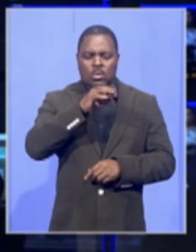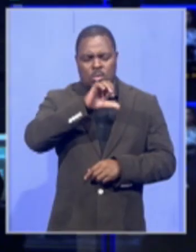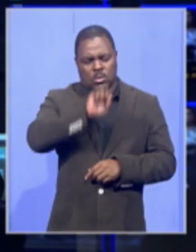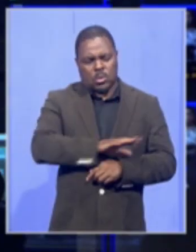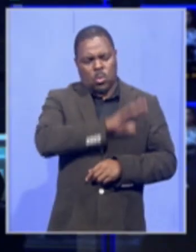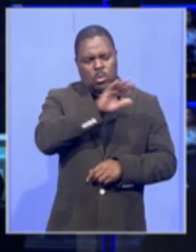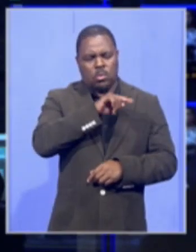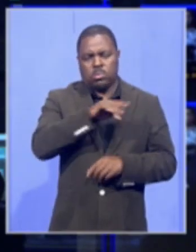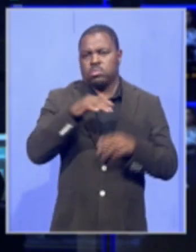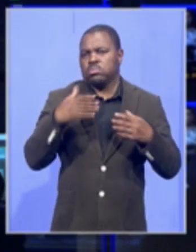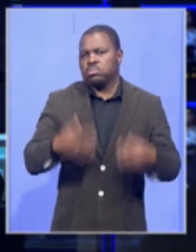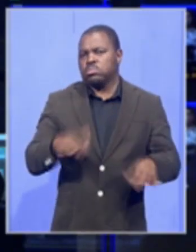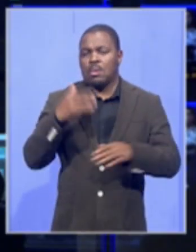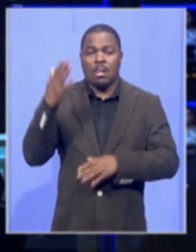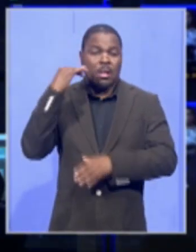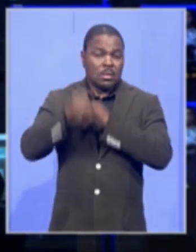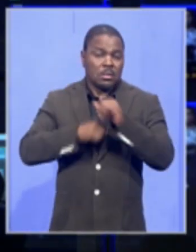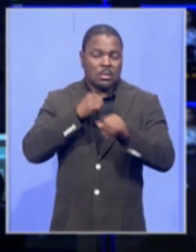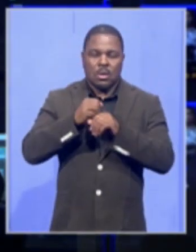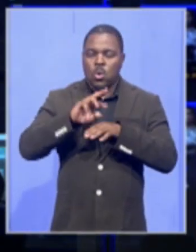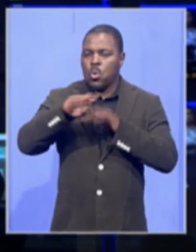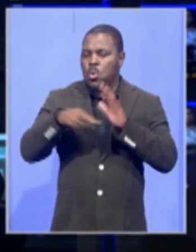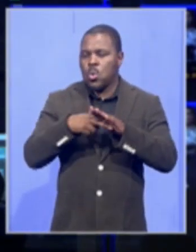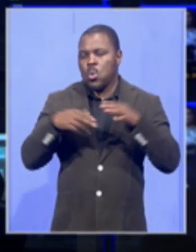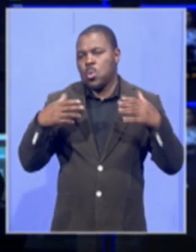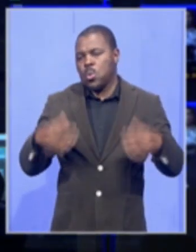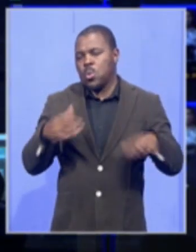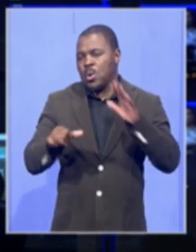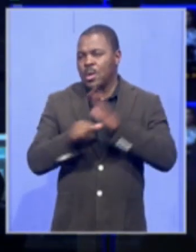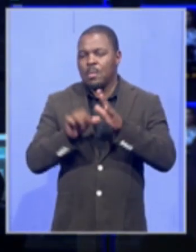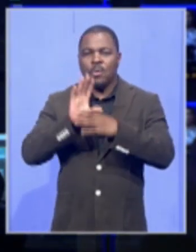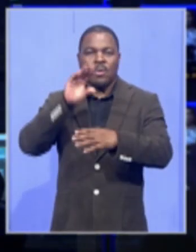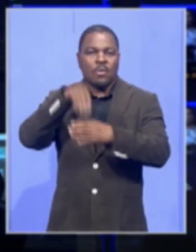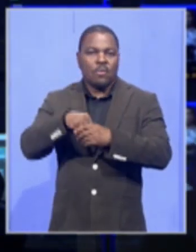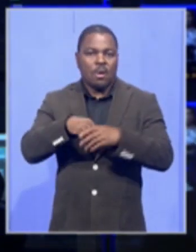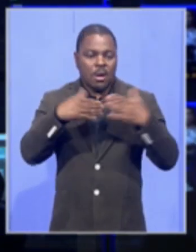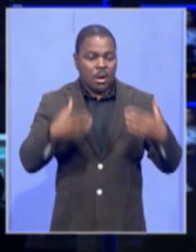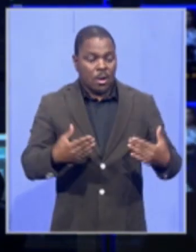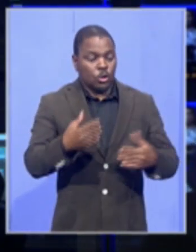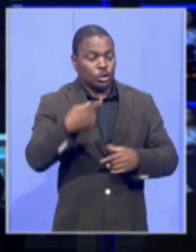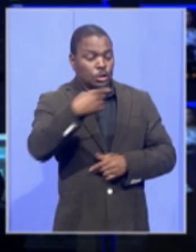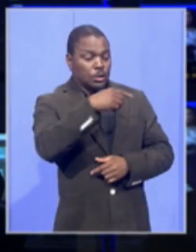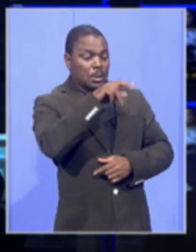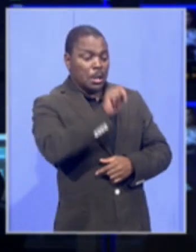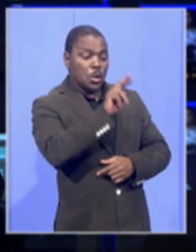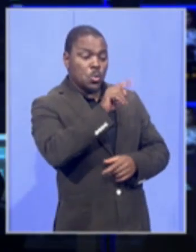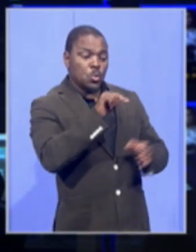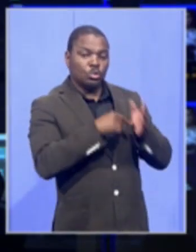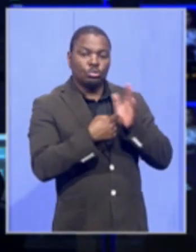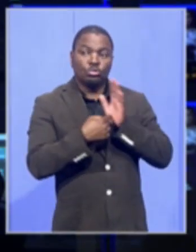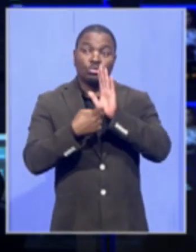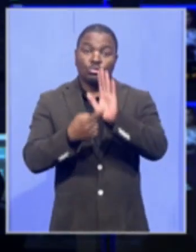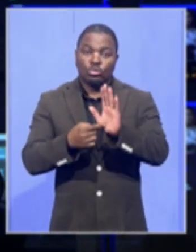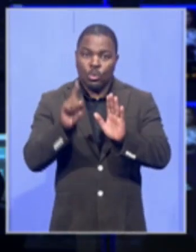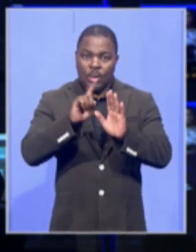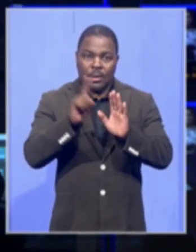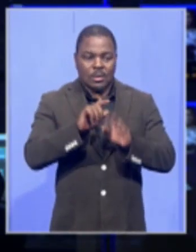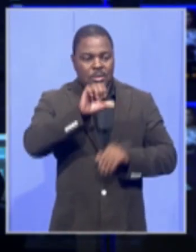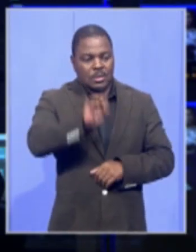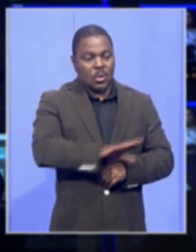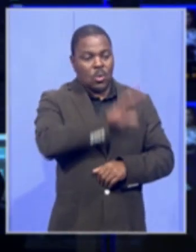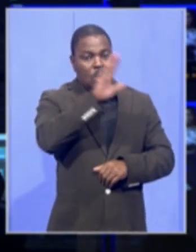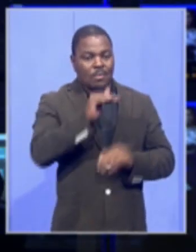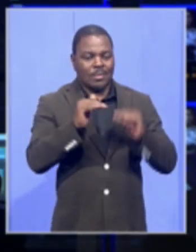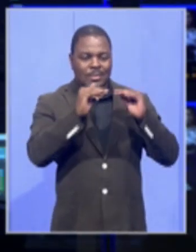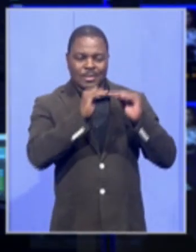e kgolo selemong se fetileng mme mmuso wa naha wa kopanelo o bontshitse hore demokrasi ya naha